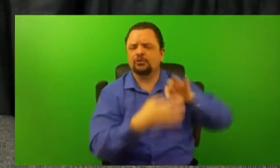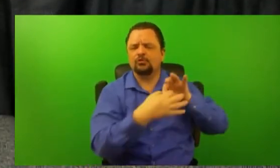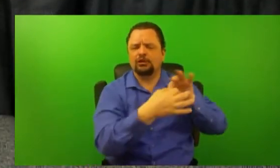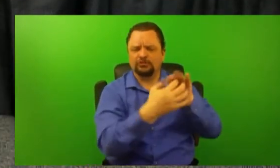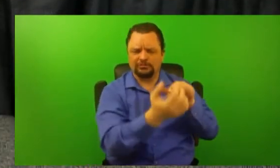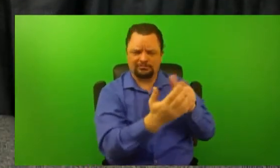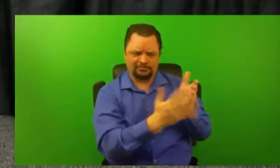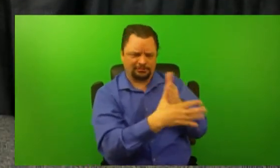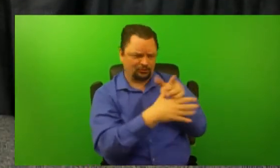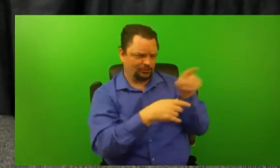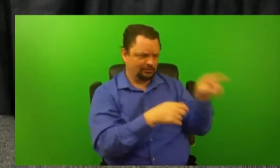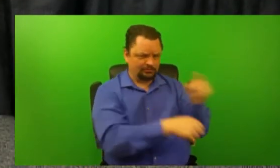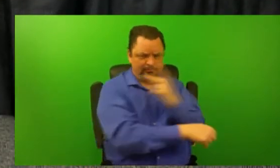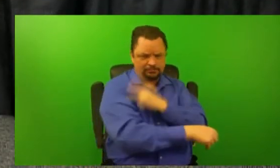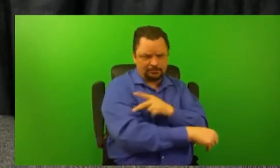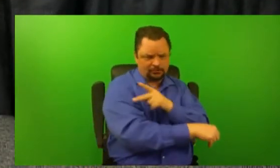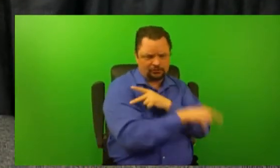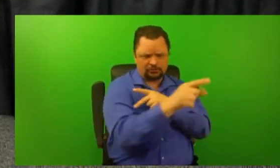Yes, I